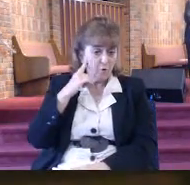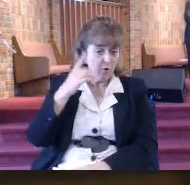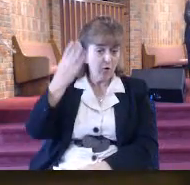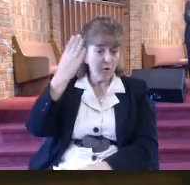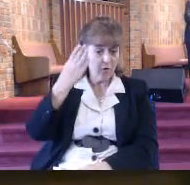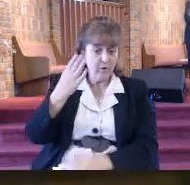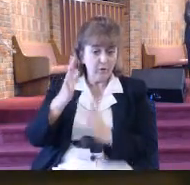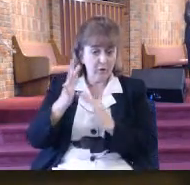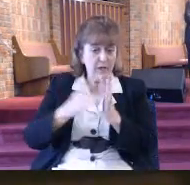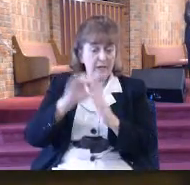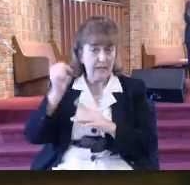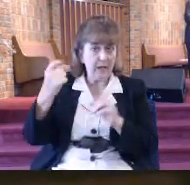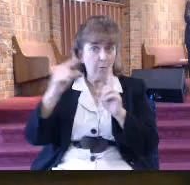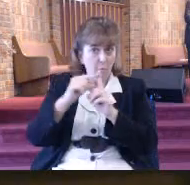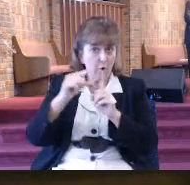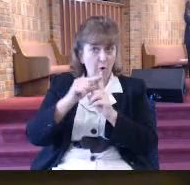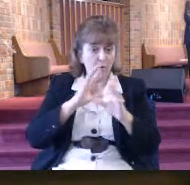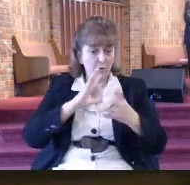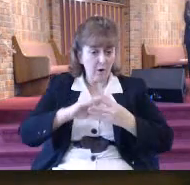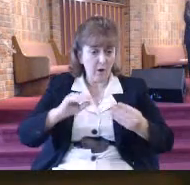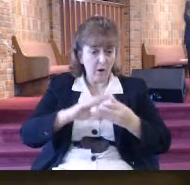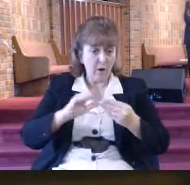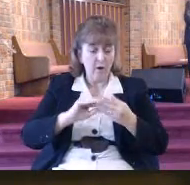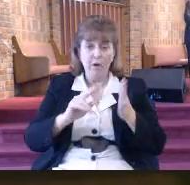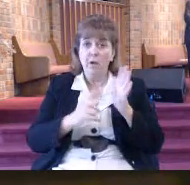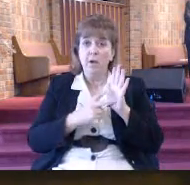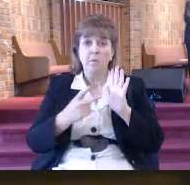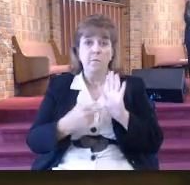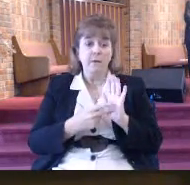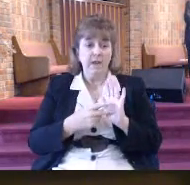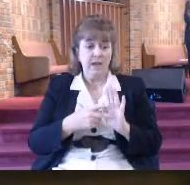Jesus, "Tell the rich fool, you're foolish."